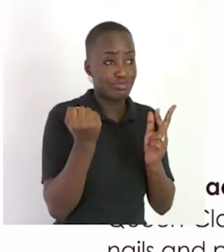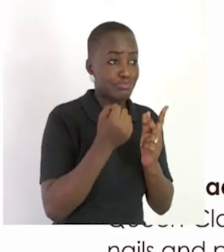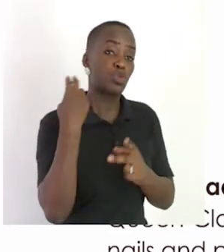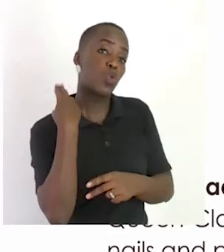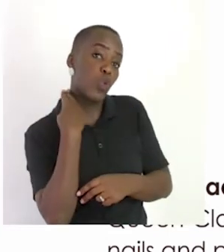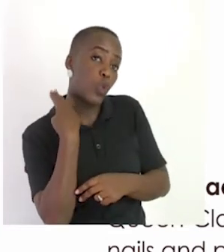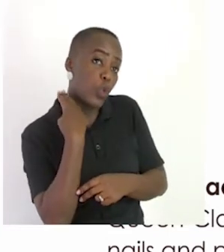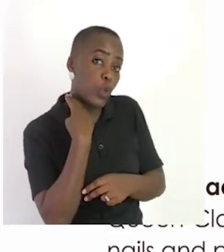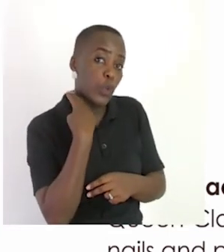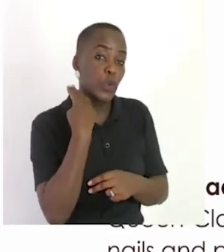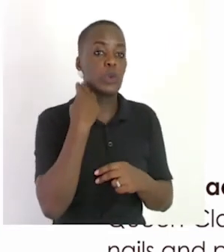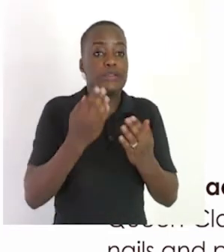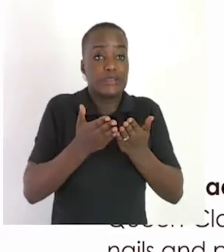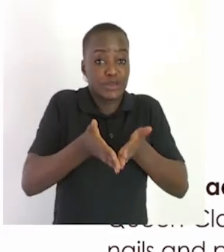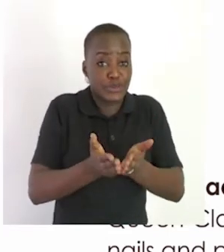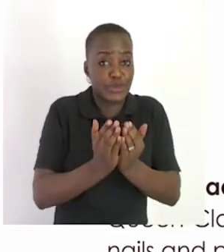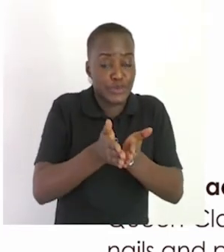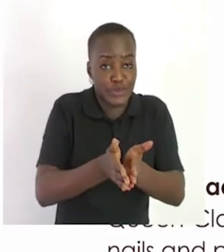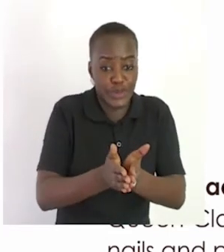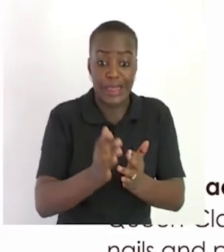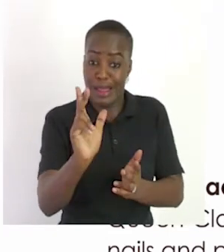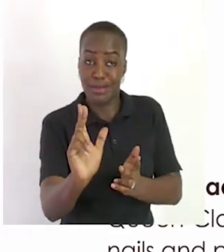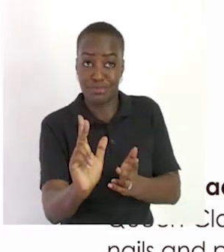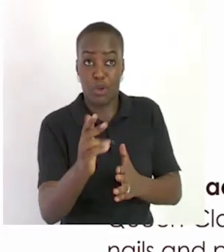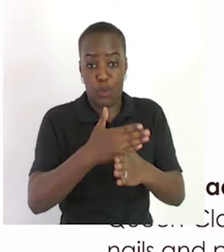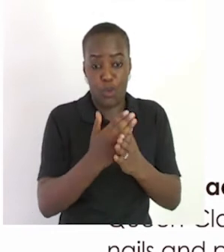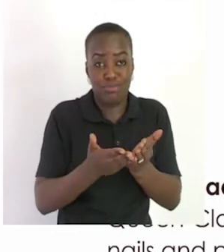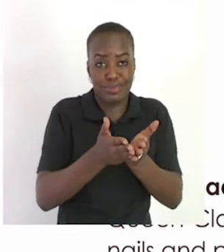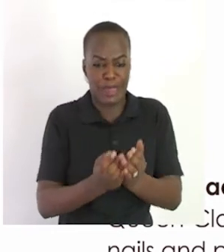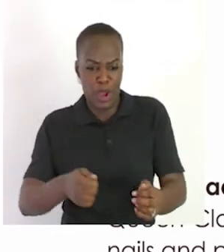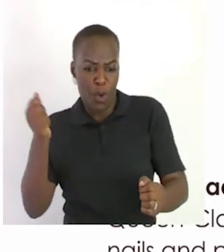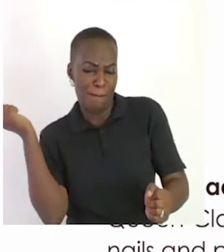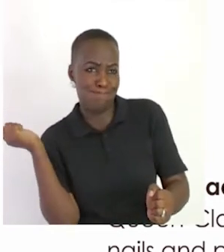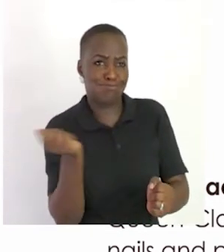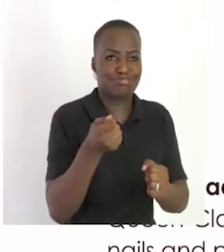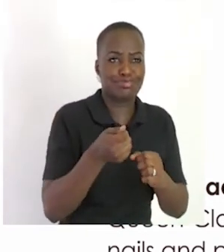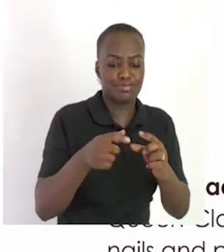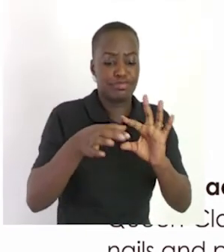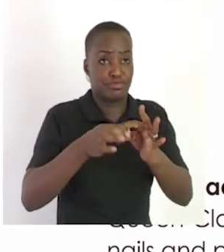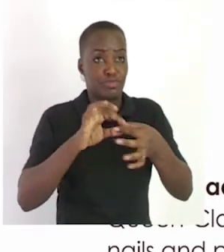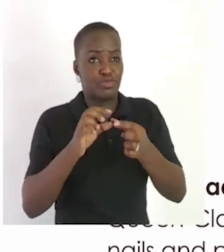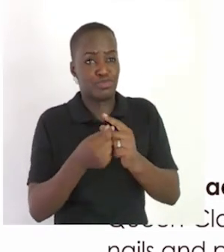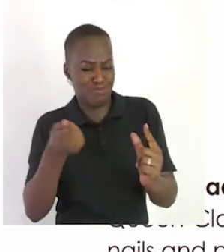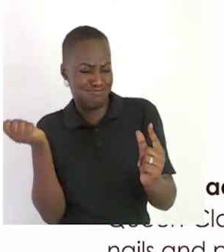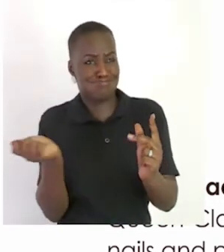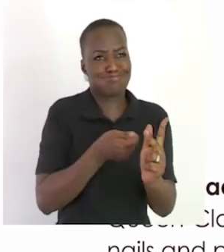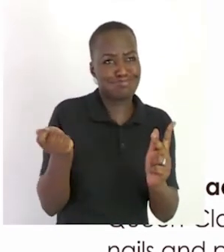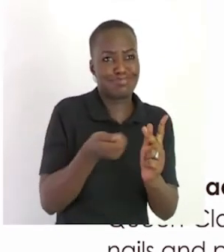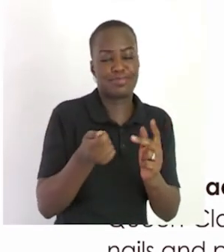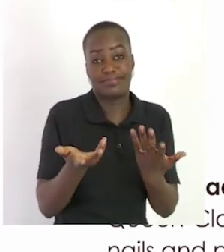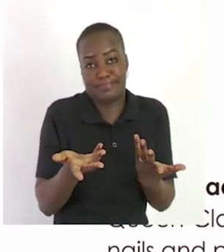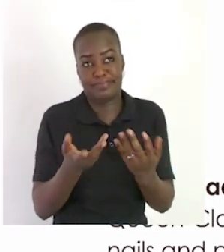gain bait and hit a sailor with a chain. She